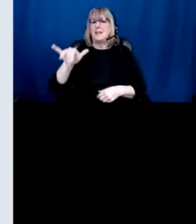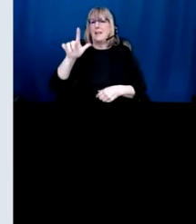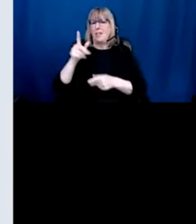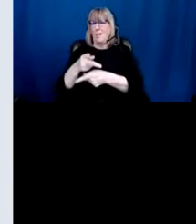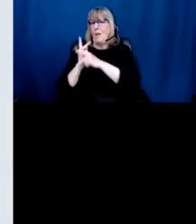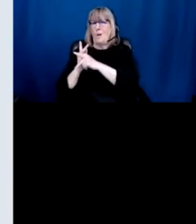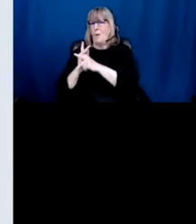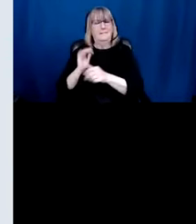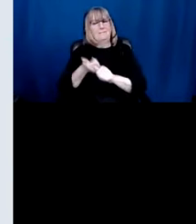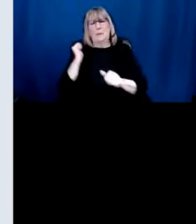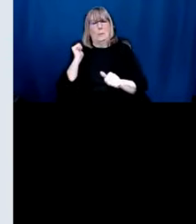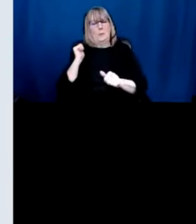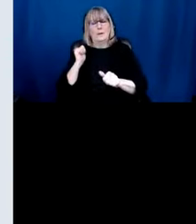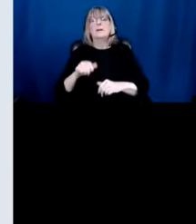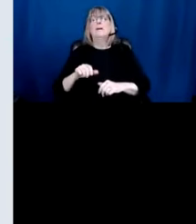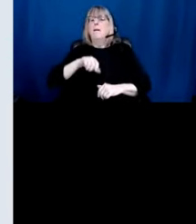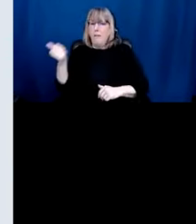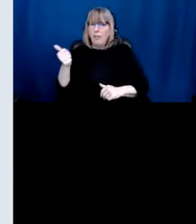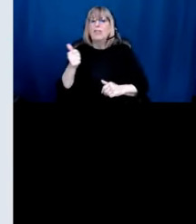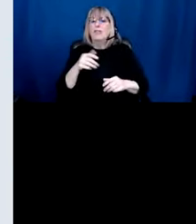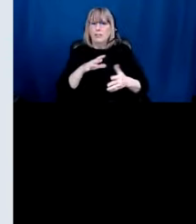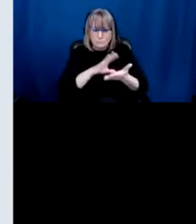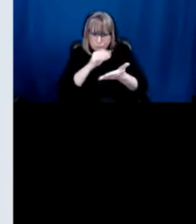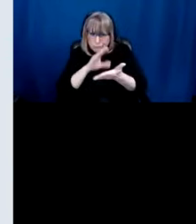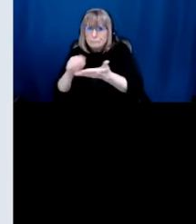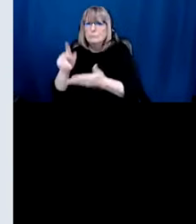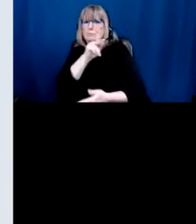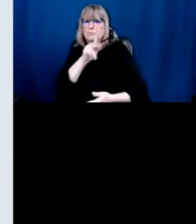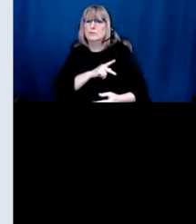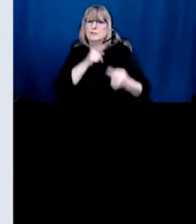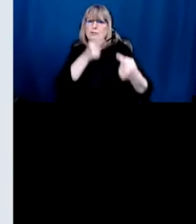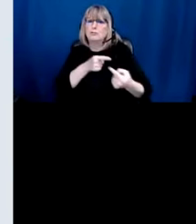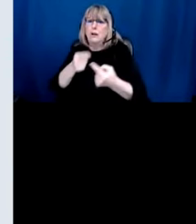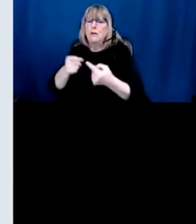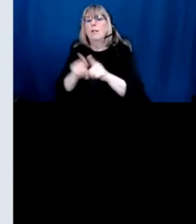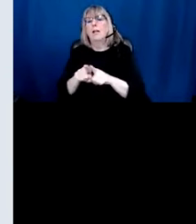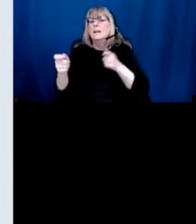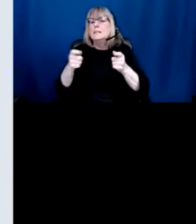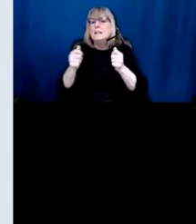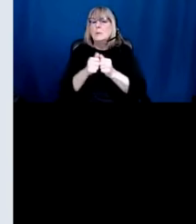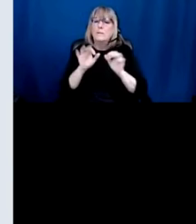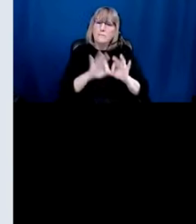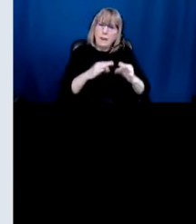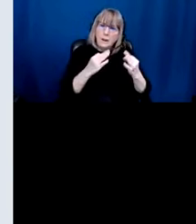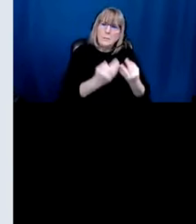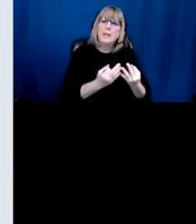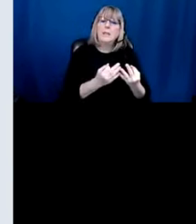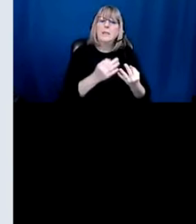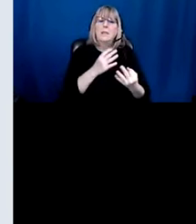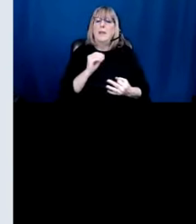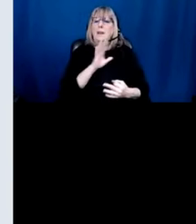En cierta manera, que el empleado que buscaba ayuda no tuvo que depender de